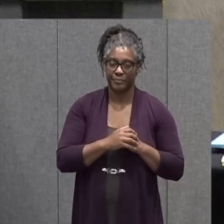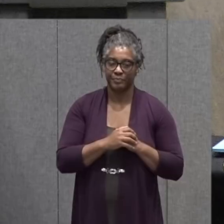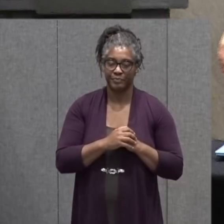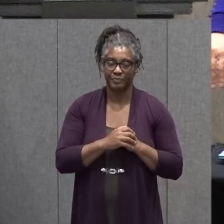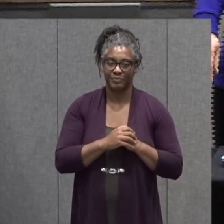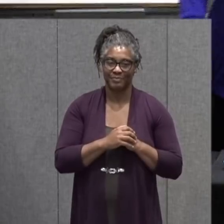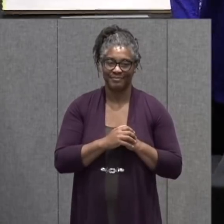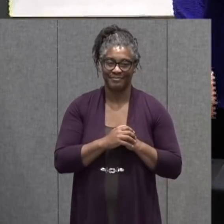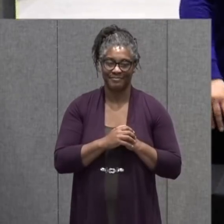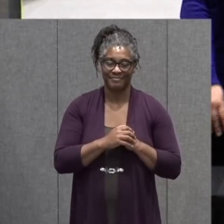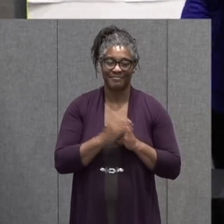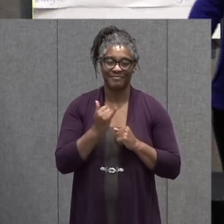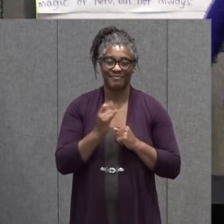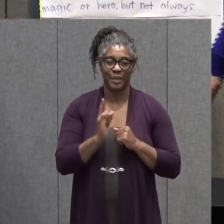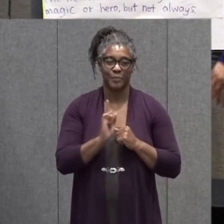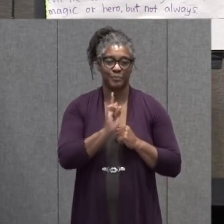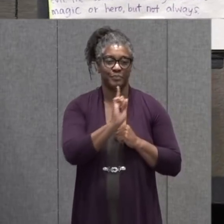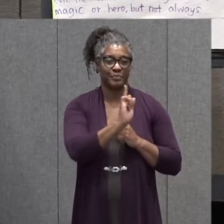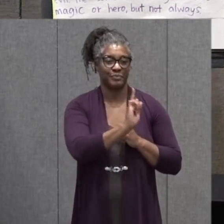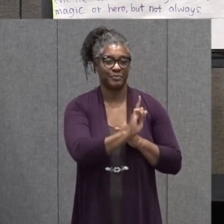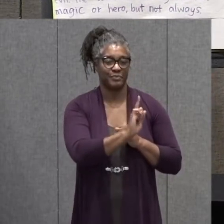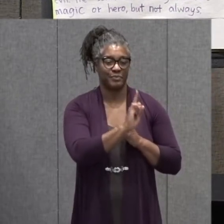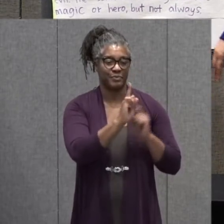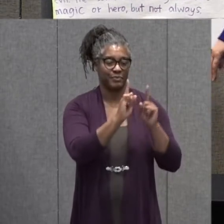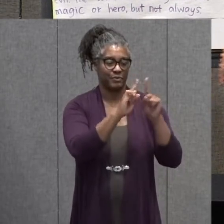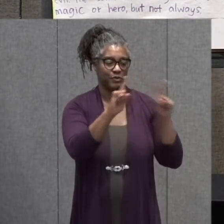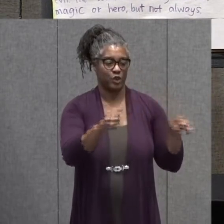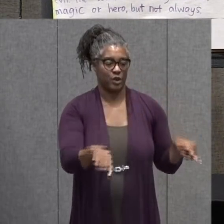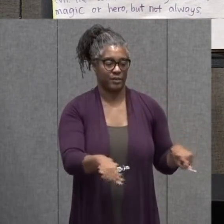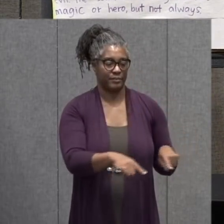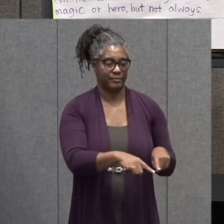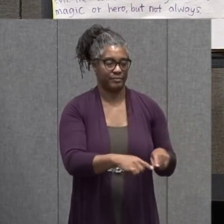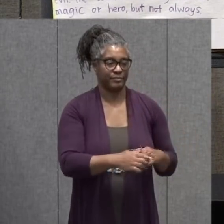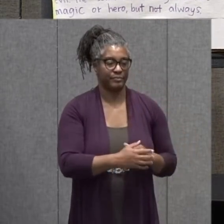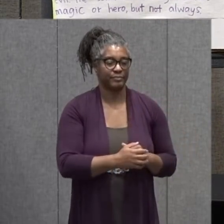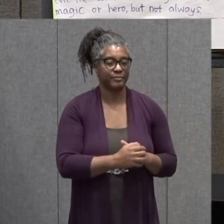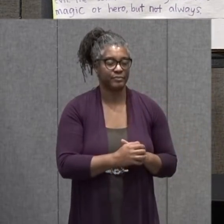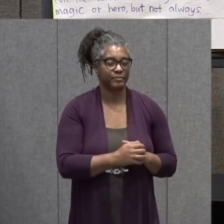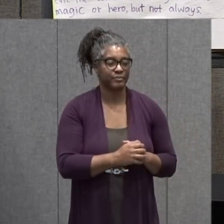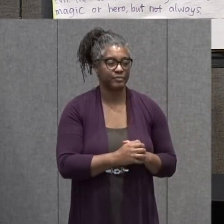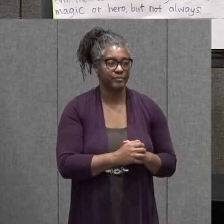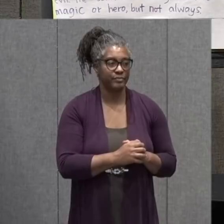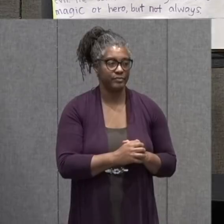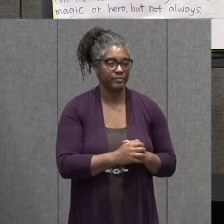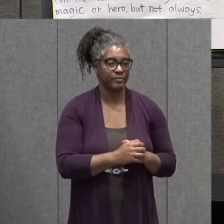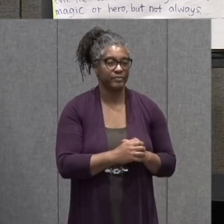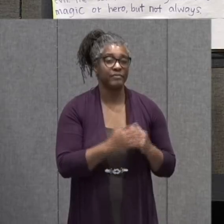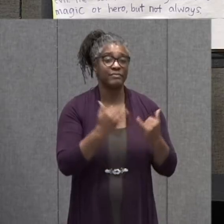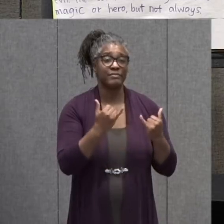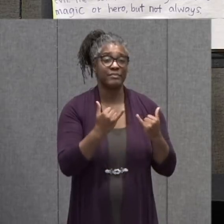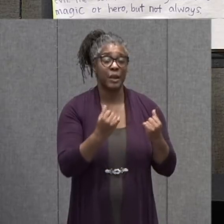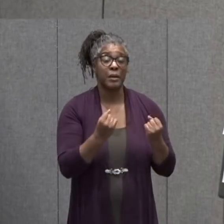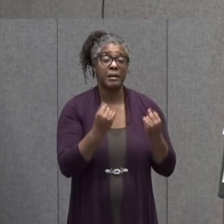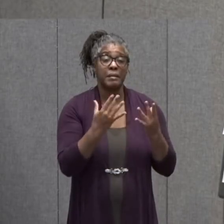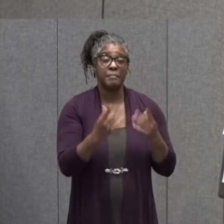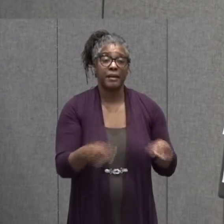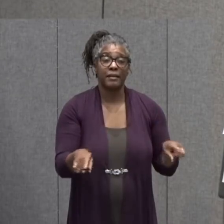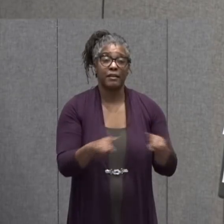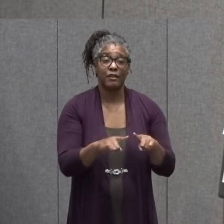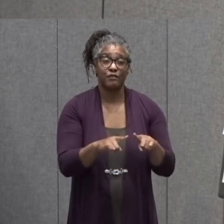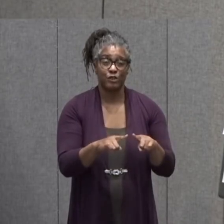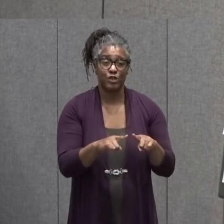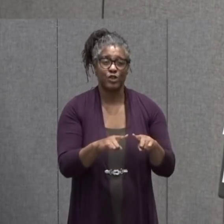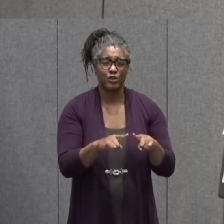stand up and go over to this chart. All right. I'm sure many of you have heard of a fairy tale